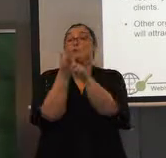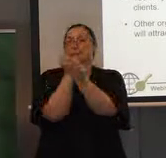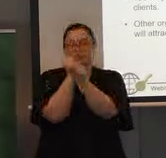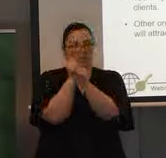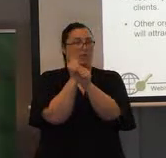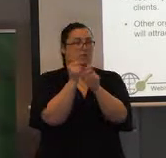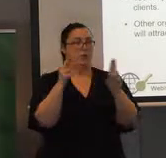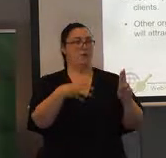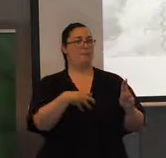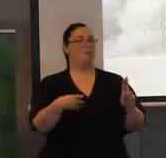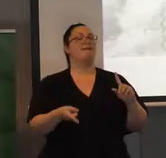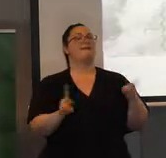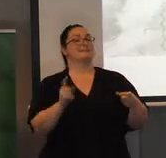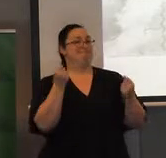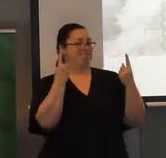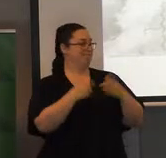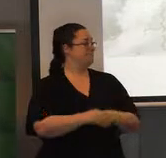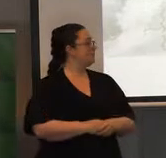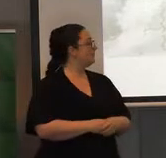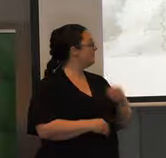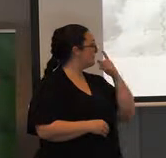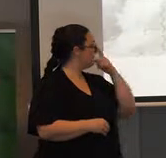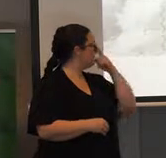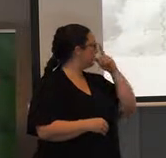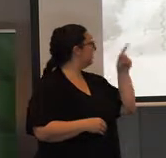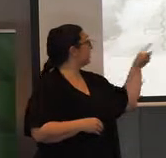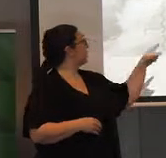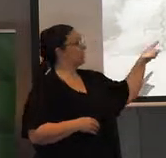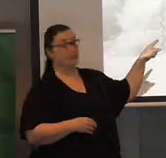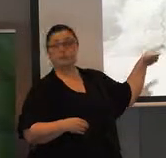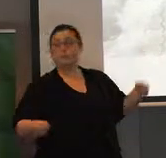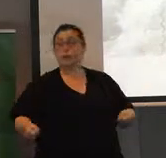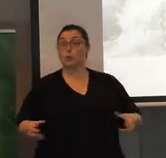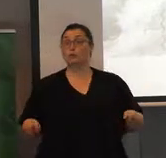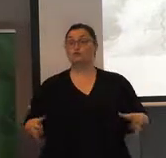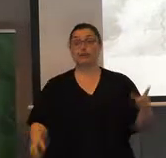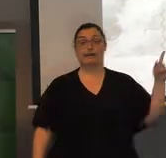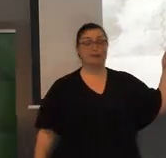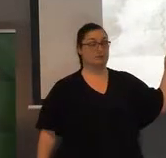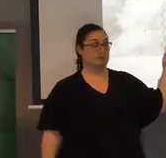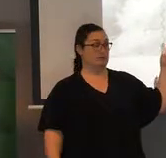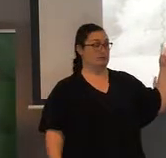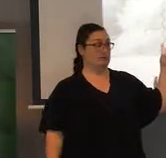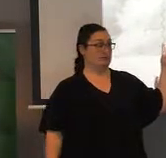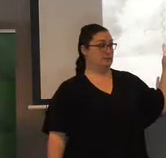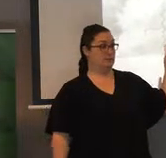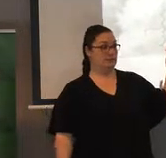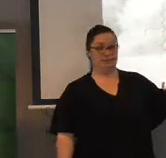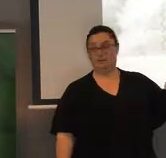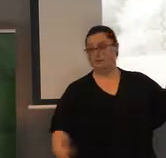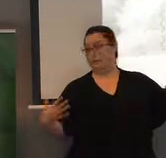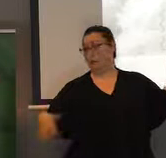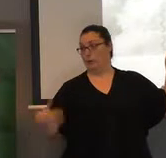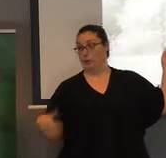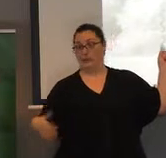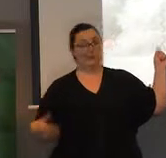up, and hopefully you'll start to get a bit more of an idea. Don't you love this wheelchair ramp? One of the best I've